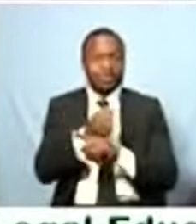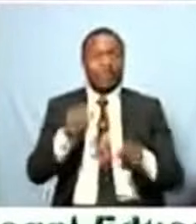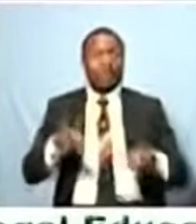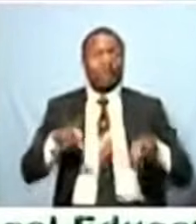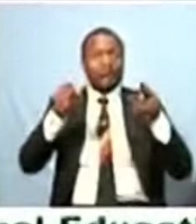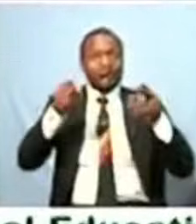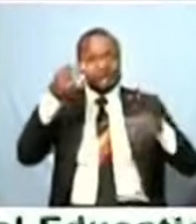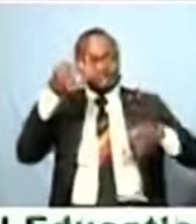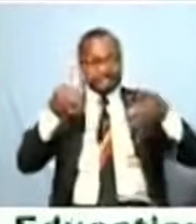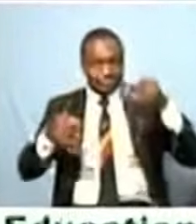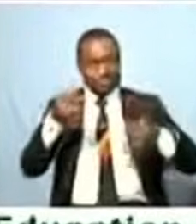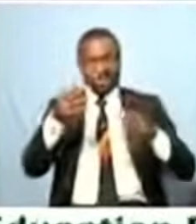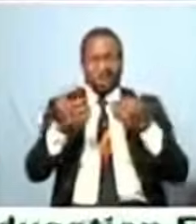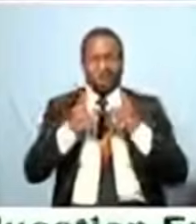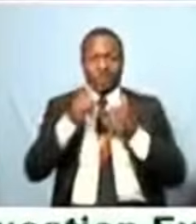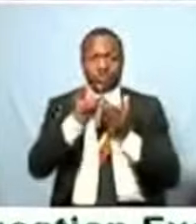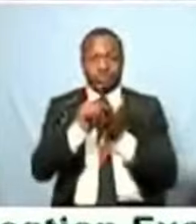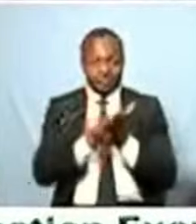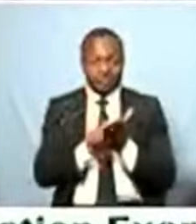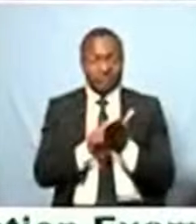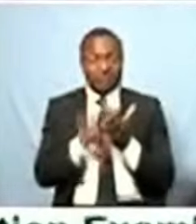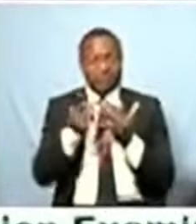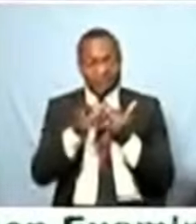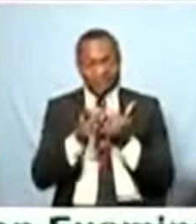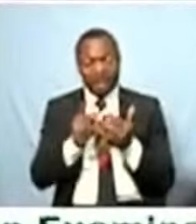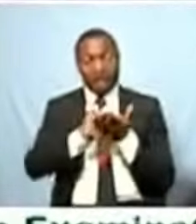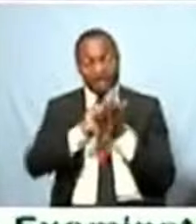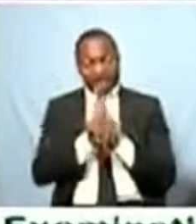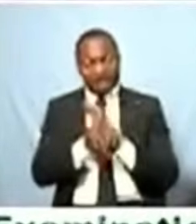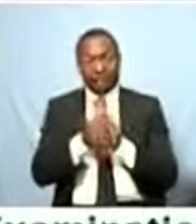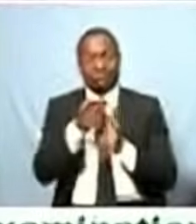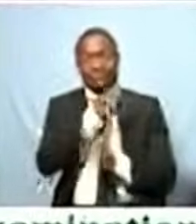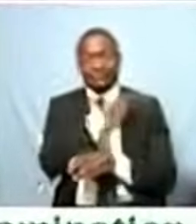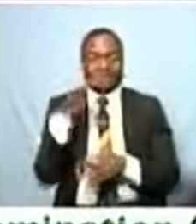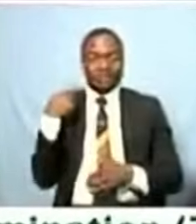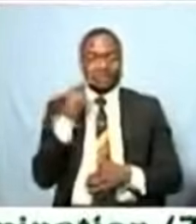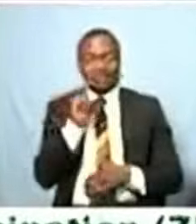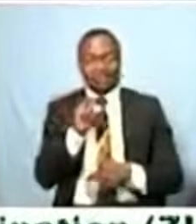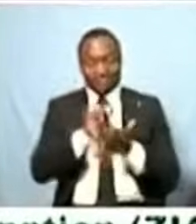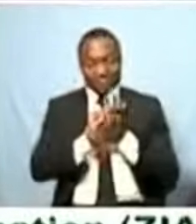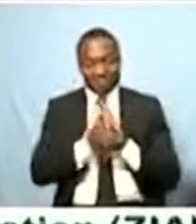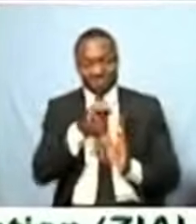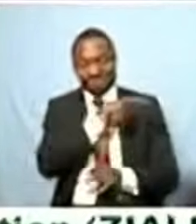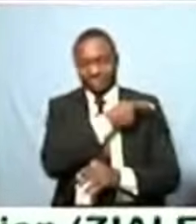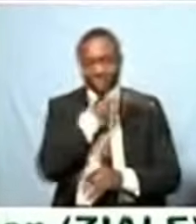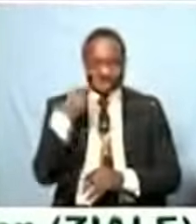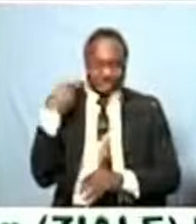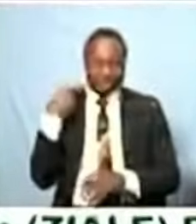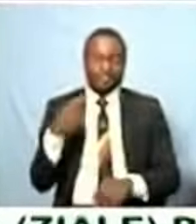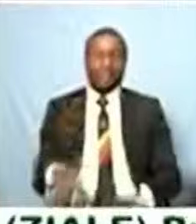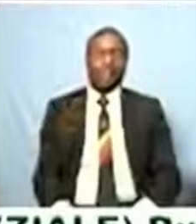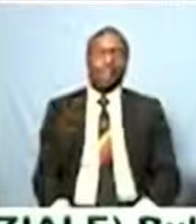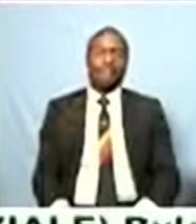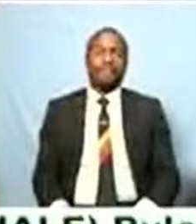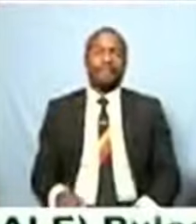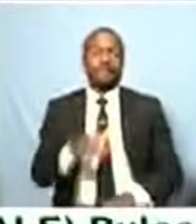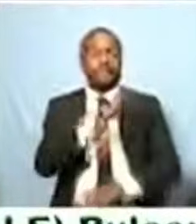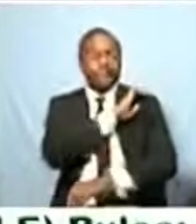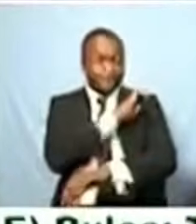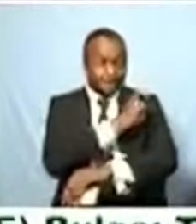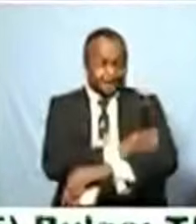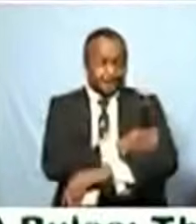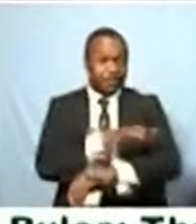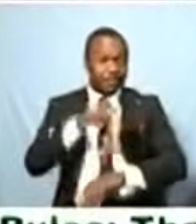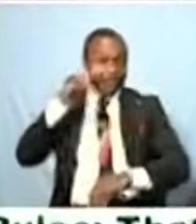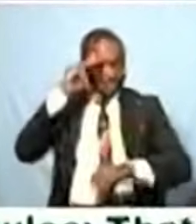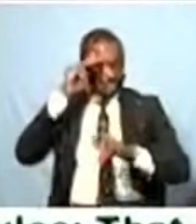currently, Madam Speaker, we have a law which is an Act of Parliament, and that Act of Parliament, Madam Speaker, empowers the